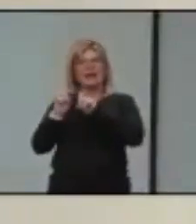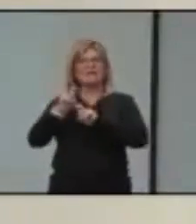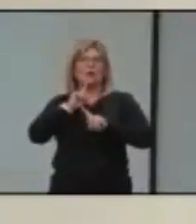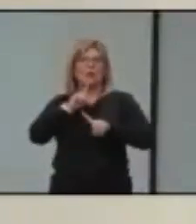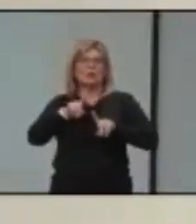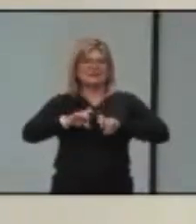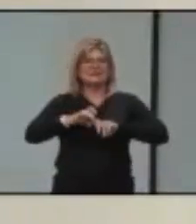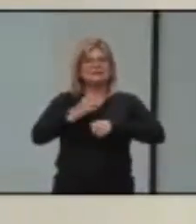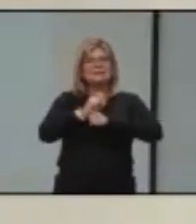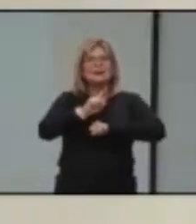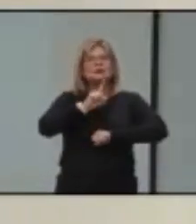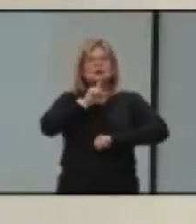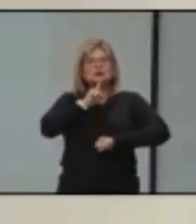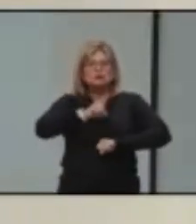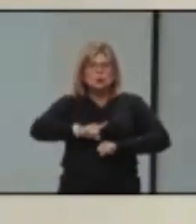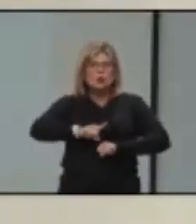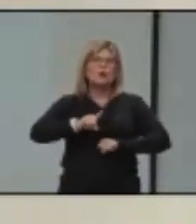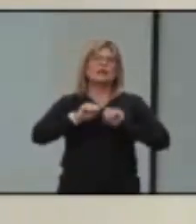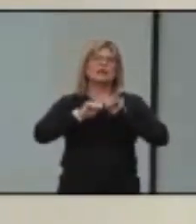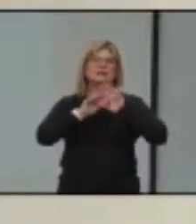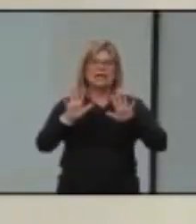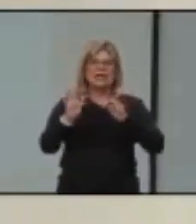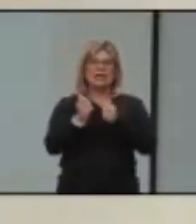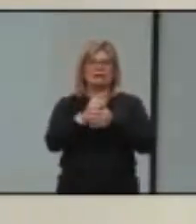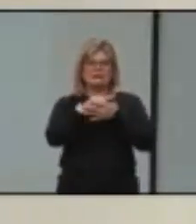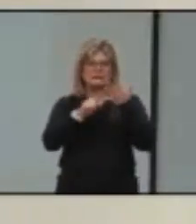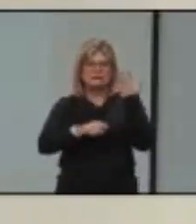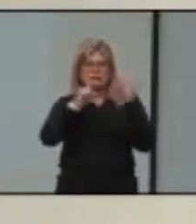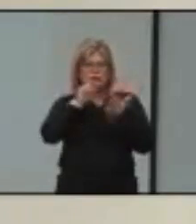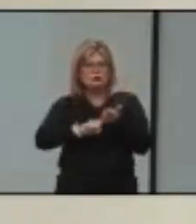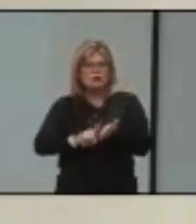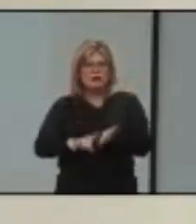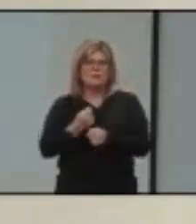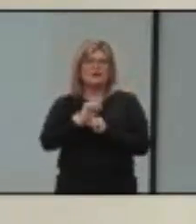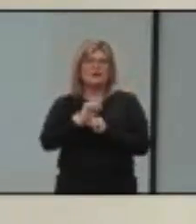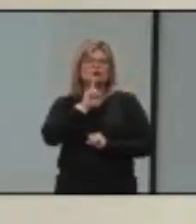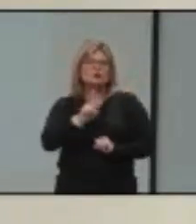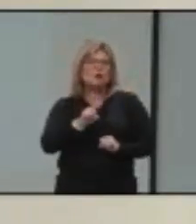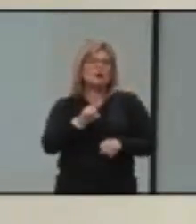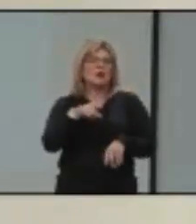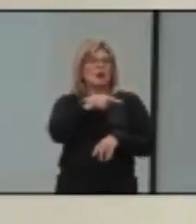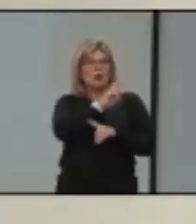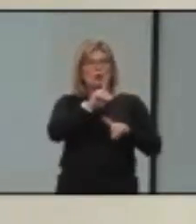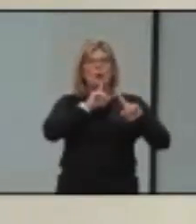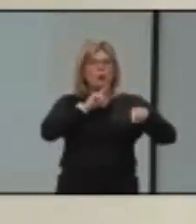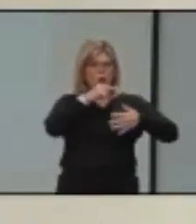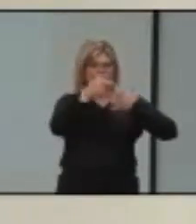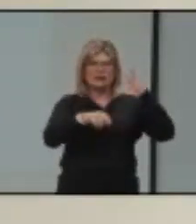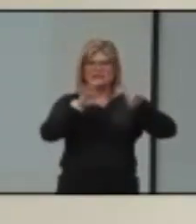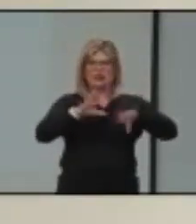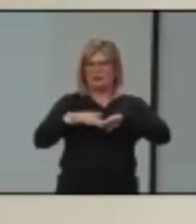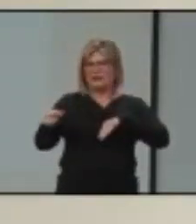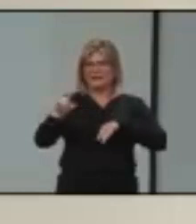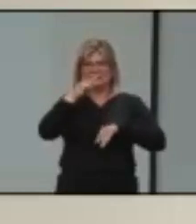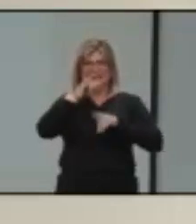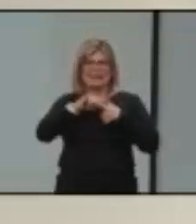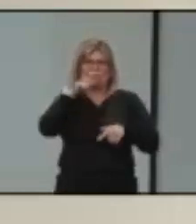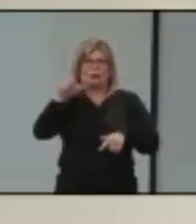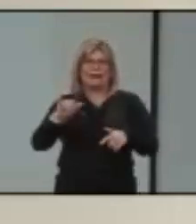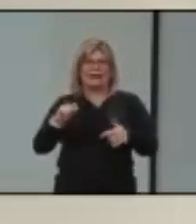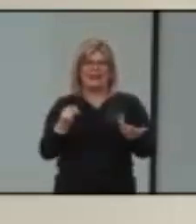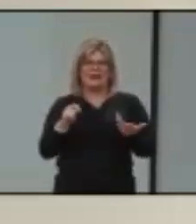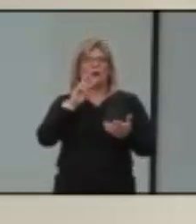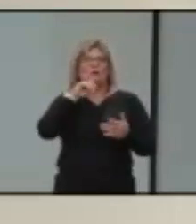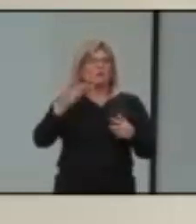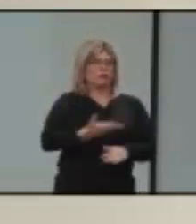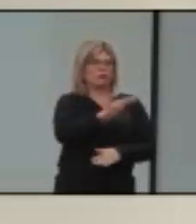just to make sure that we, you know, that we clear everything. And so they would have been ordering unnecessary tests, right, for this kid. And that would have been billed